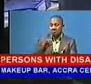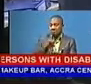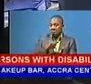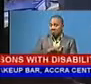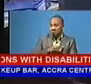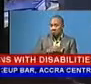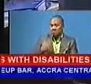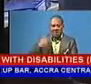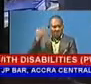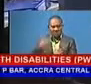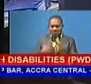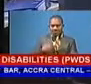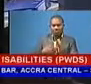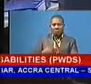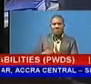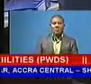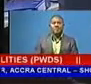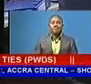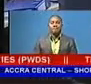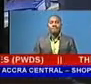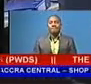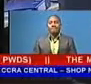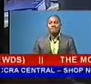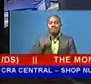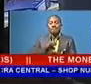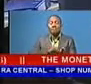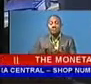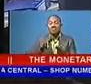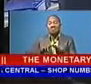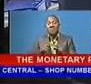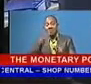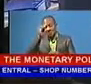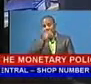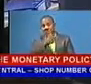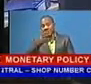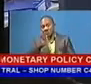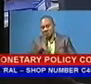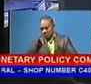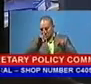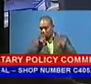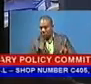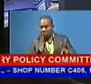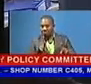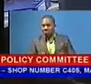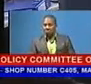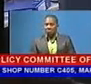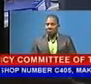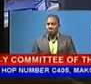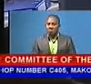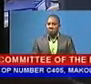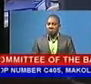will indicate exhibits tendered by them during cross-examination, the C and